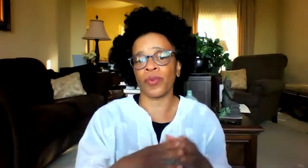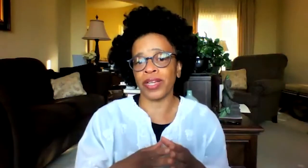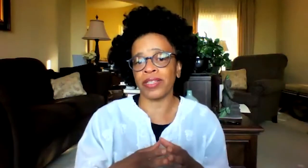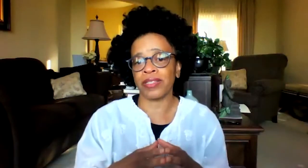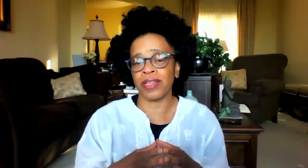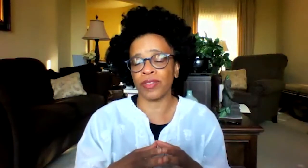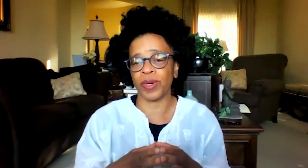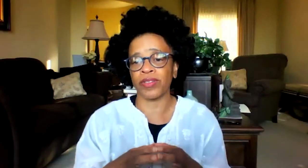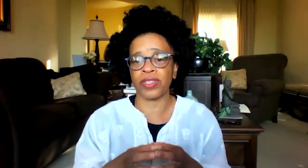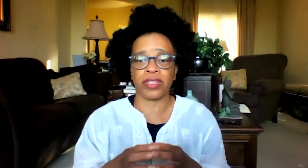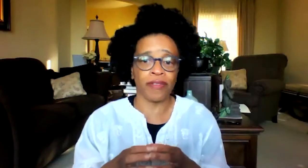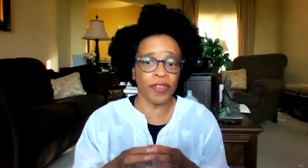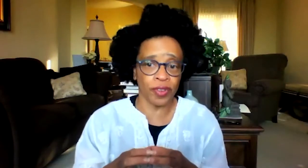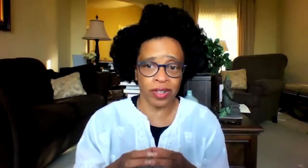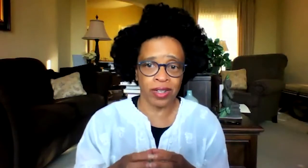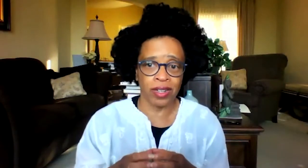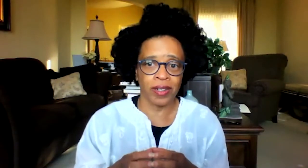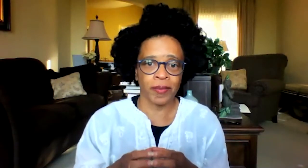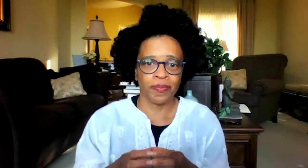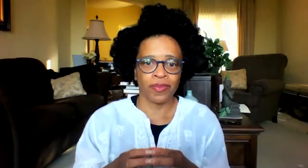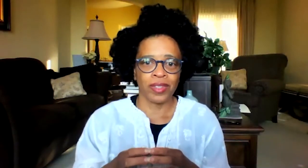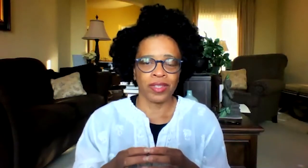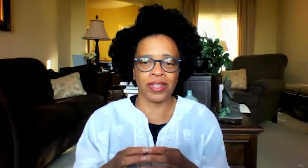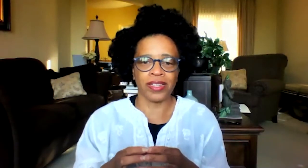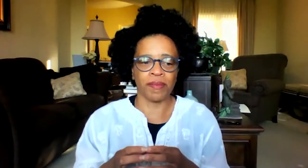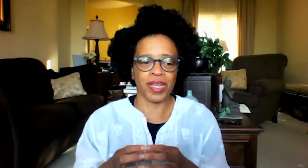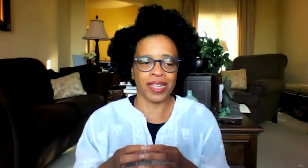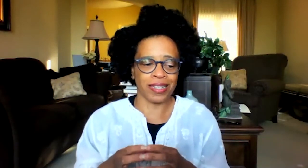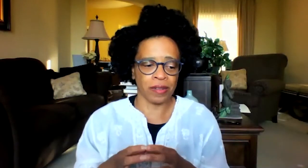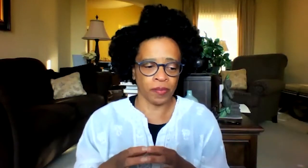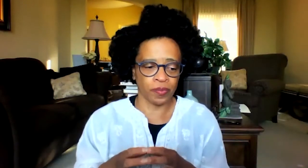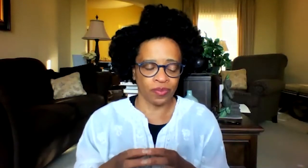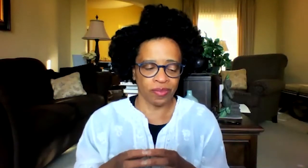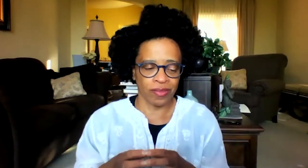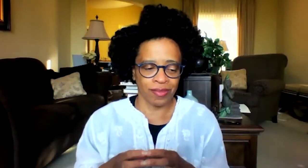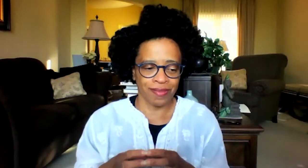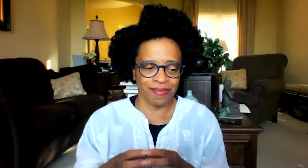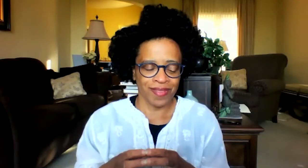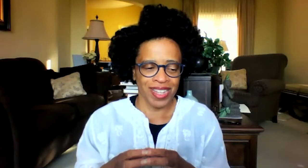in other ways as well suffered. That doesn't mean,